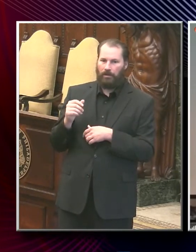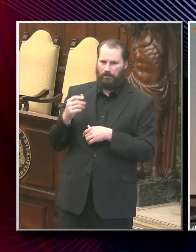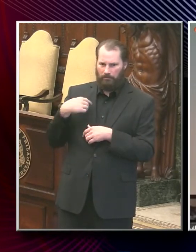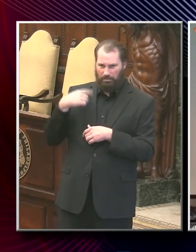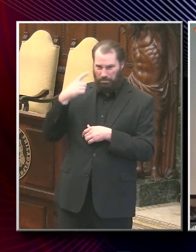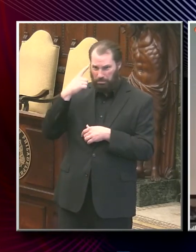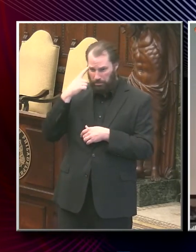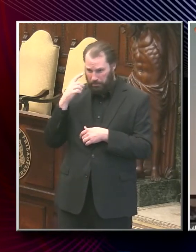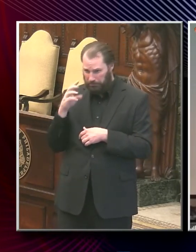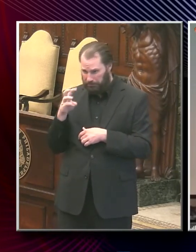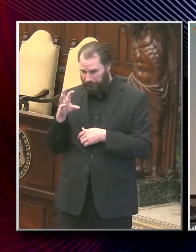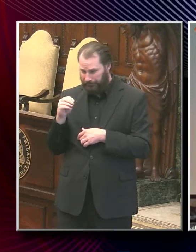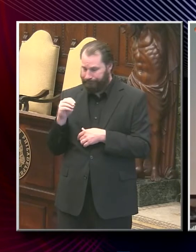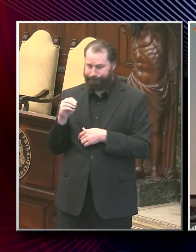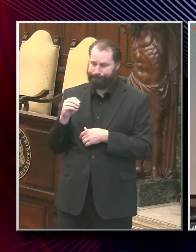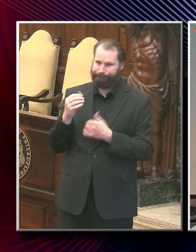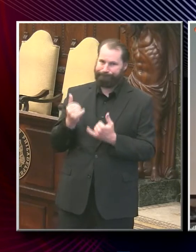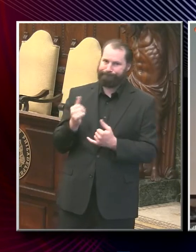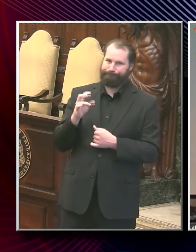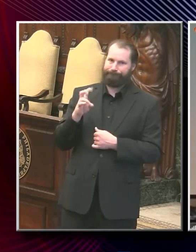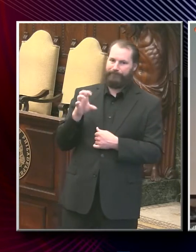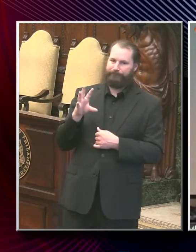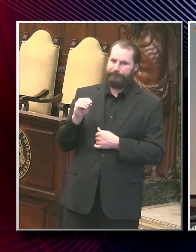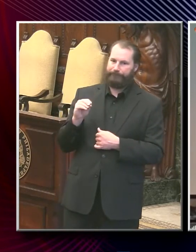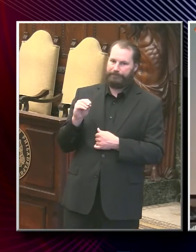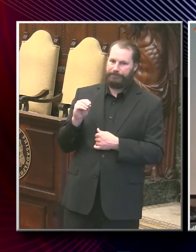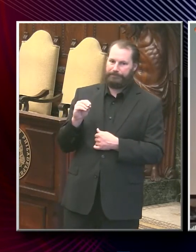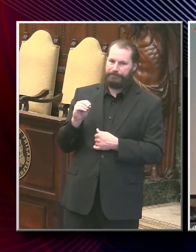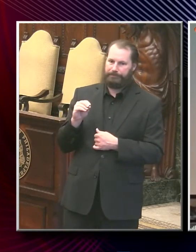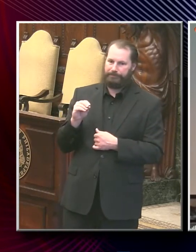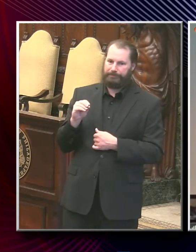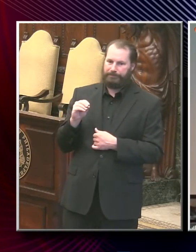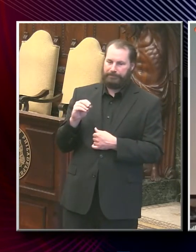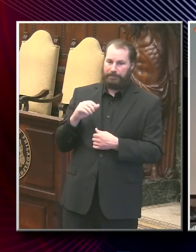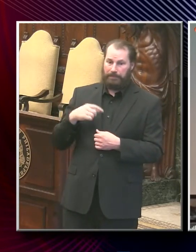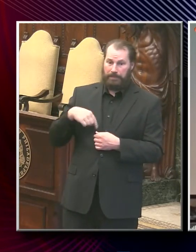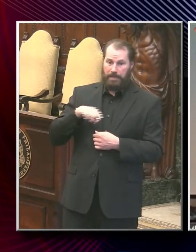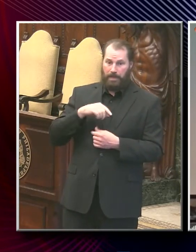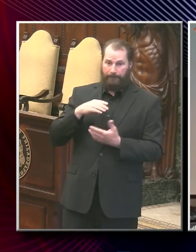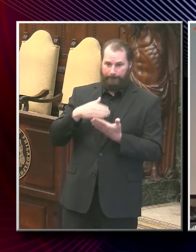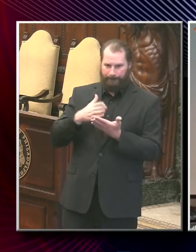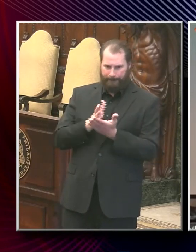that is all incorporated in the budget that council will consider on Thursday.